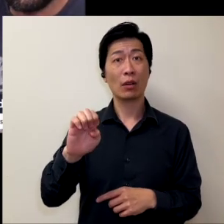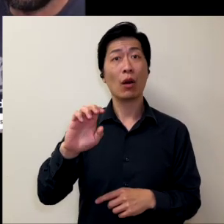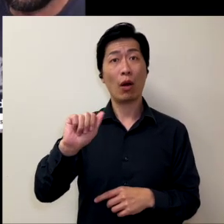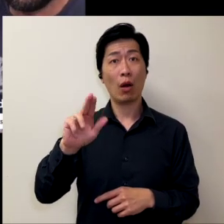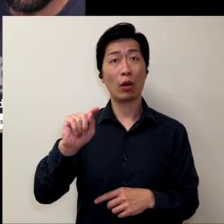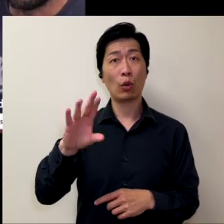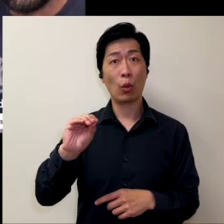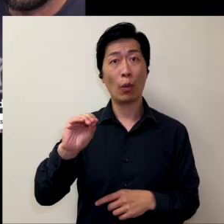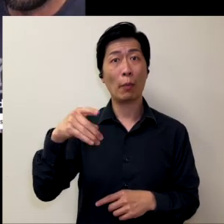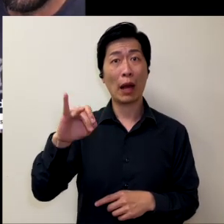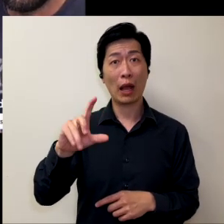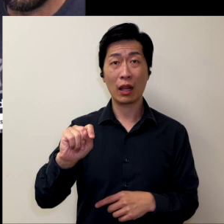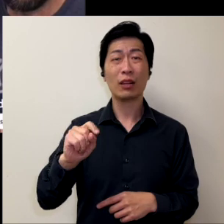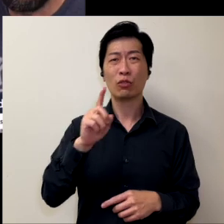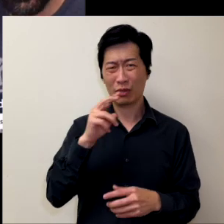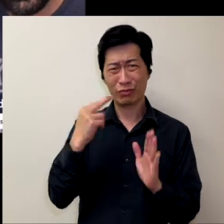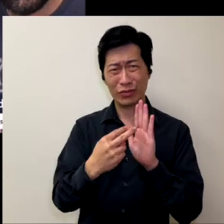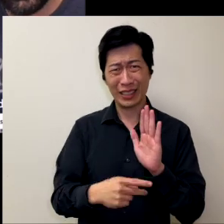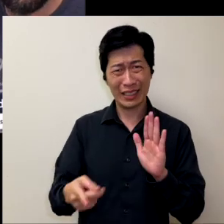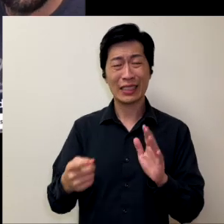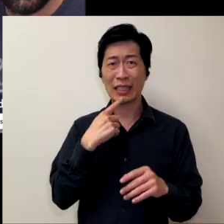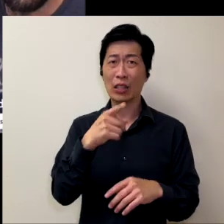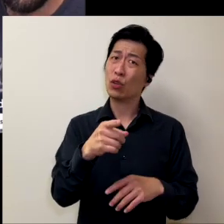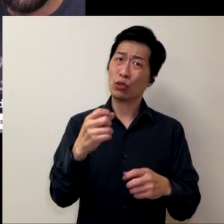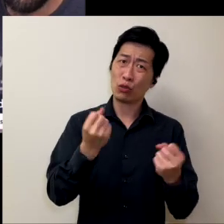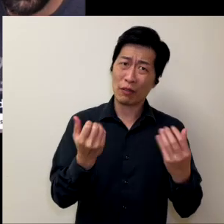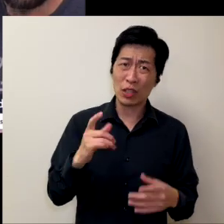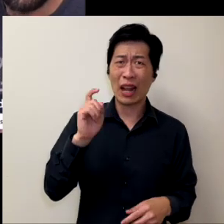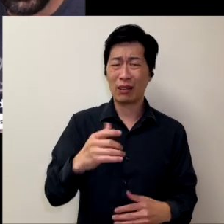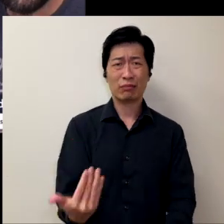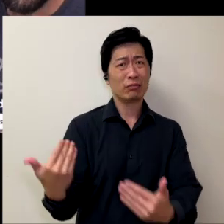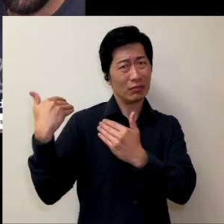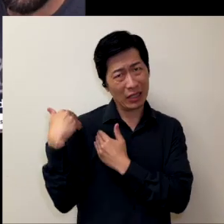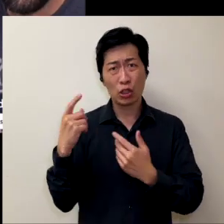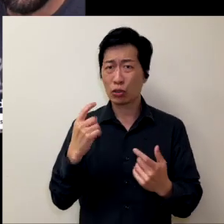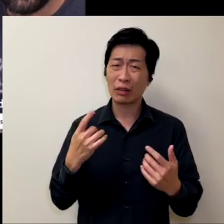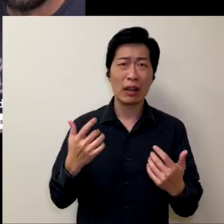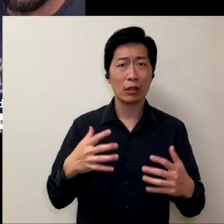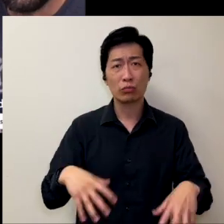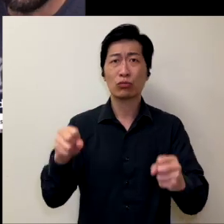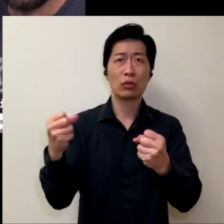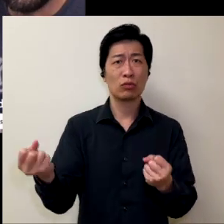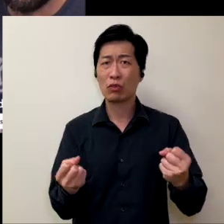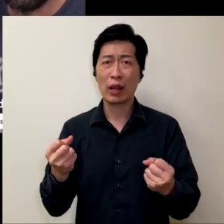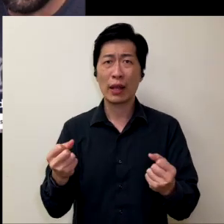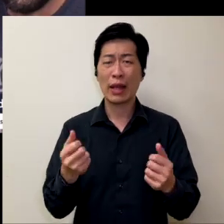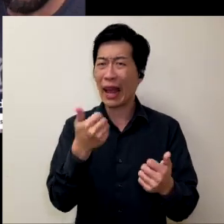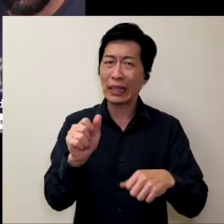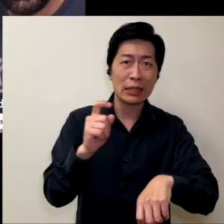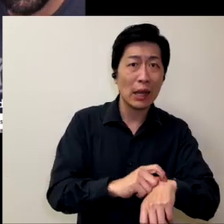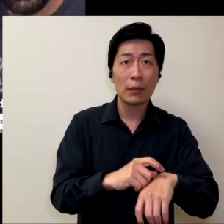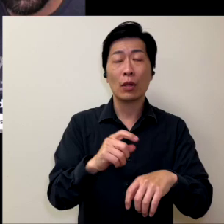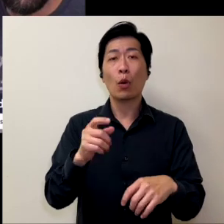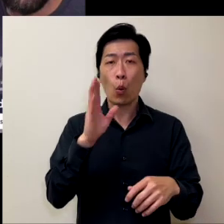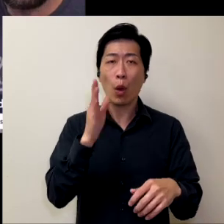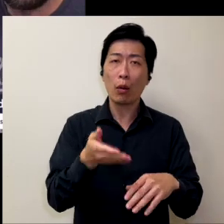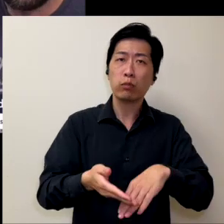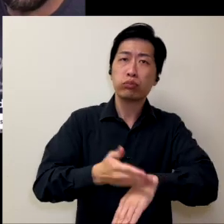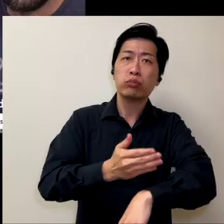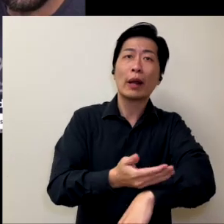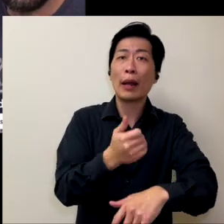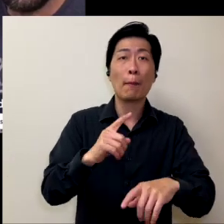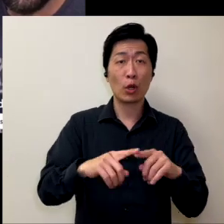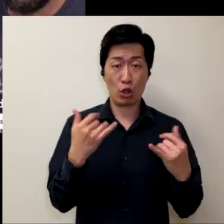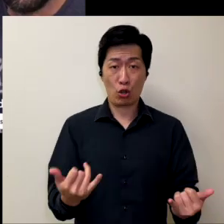self-driving capability are intended for use with a fully attentive driver who has their hands on the wheel and is prepared to take over at any moment. While these features